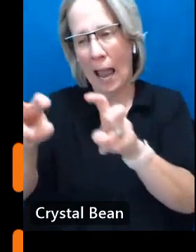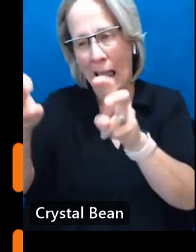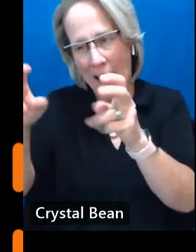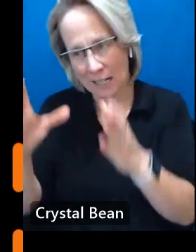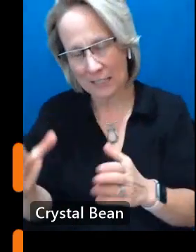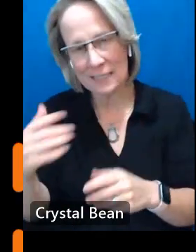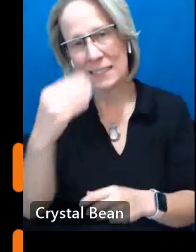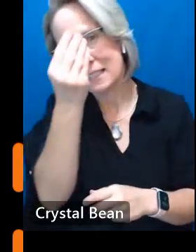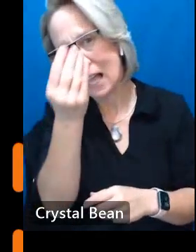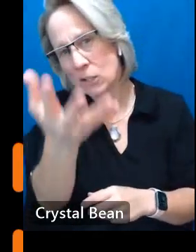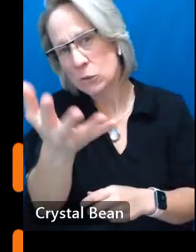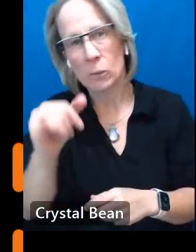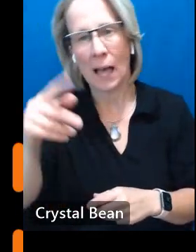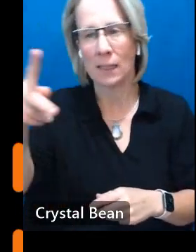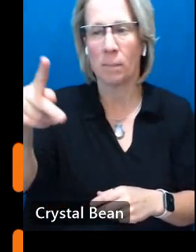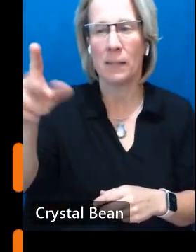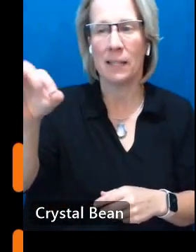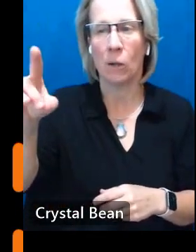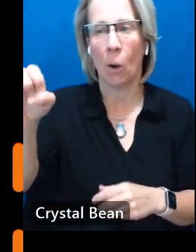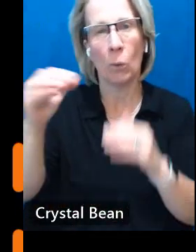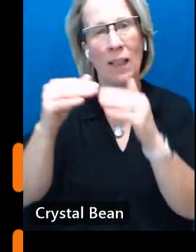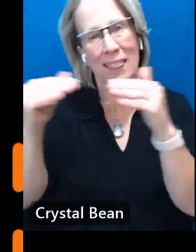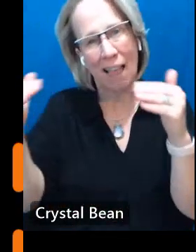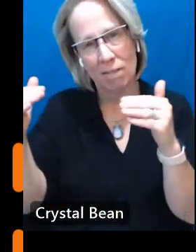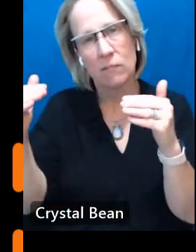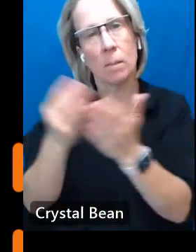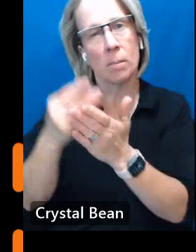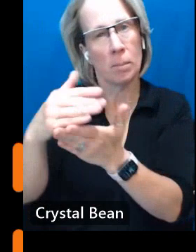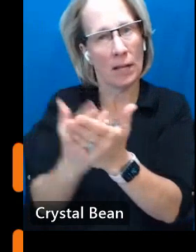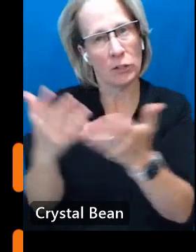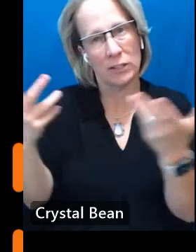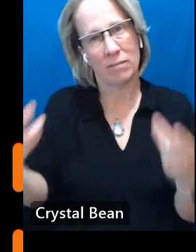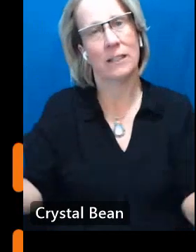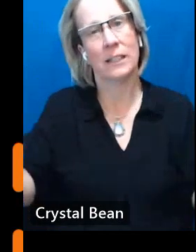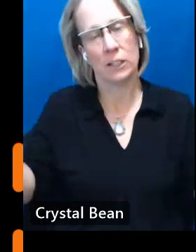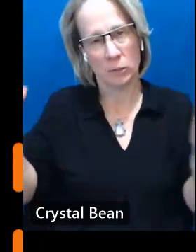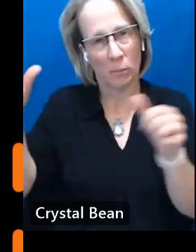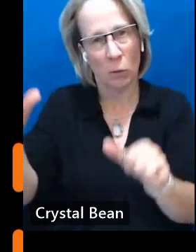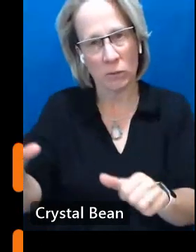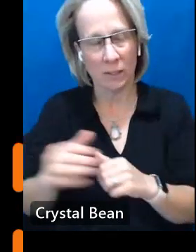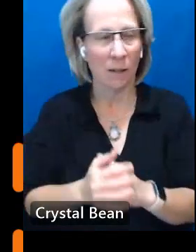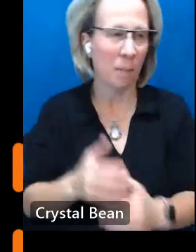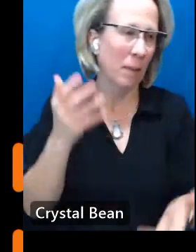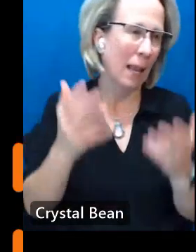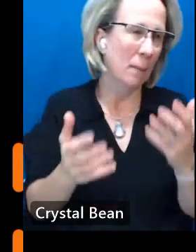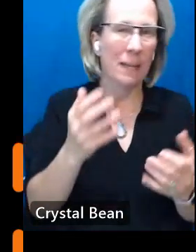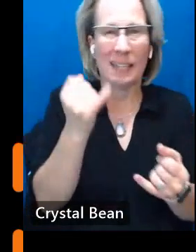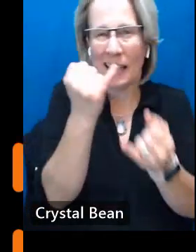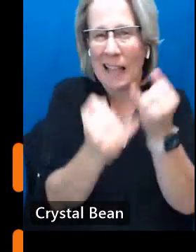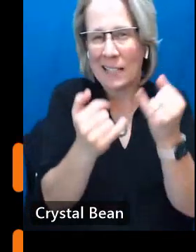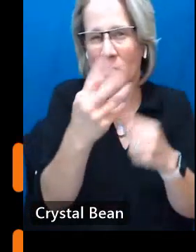posted. So this should be like in the last few days of June or so. Your analyst lets you know that your Pro P level budget is posted.